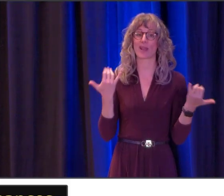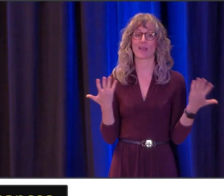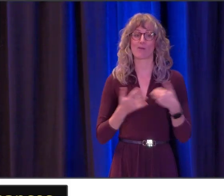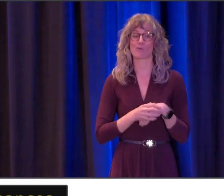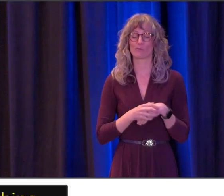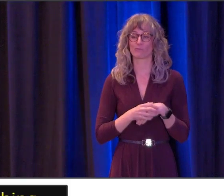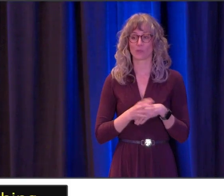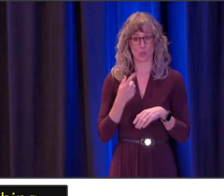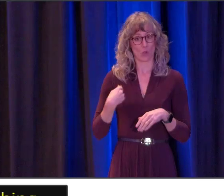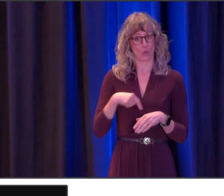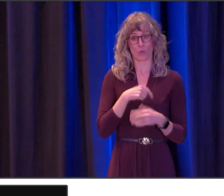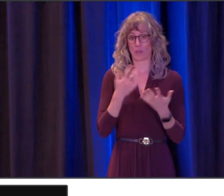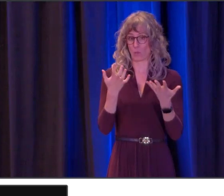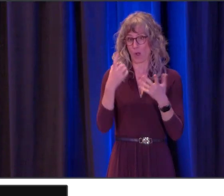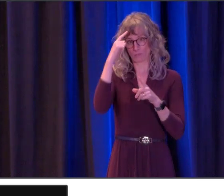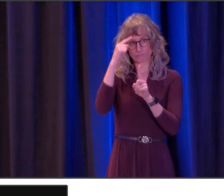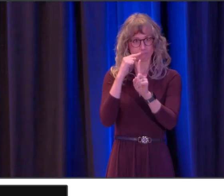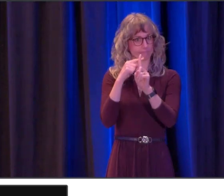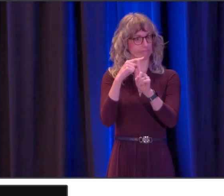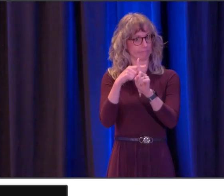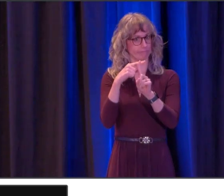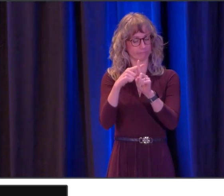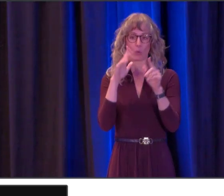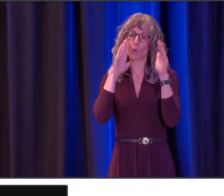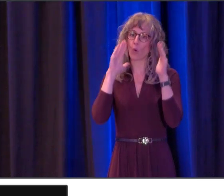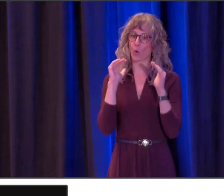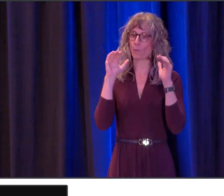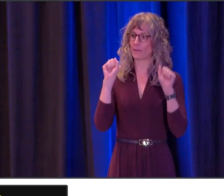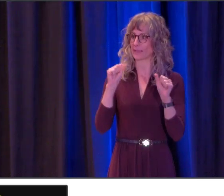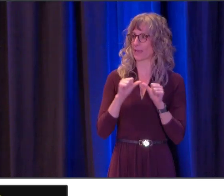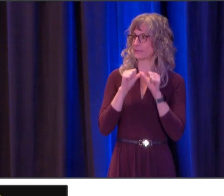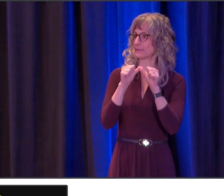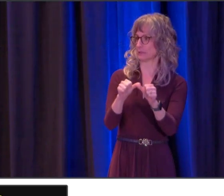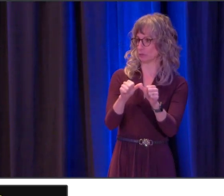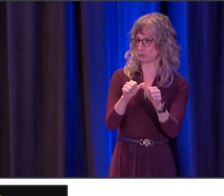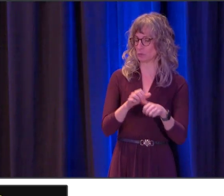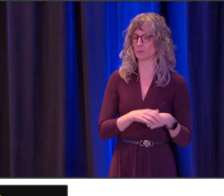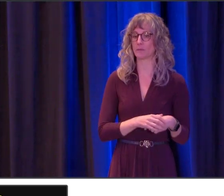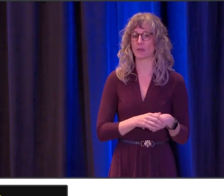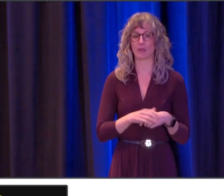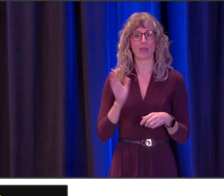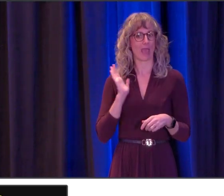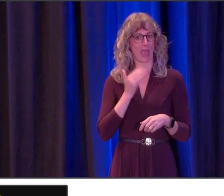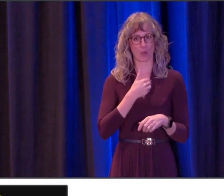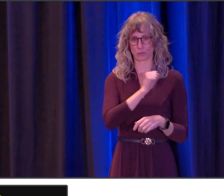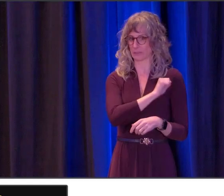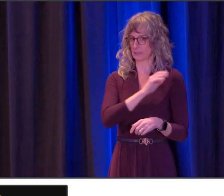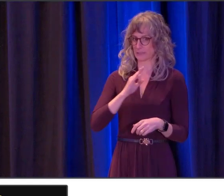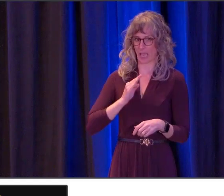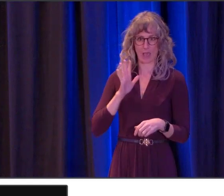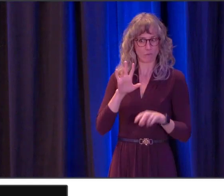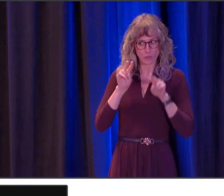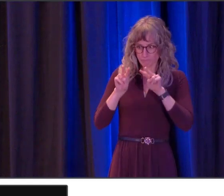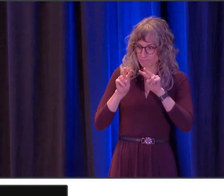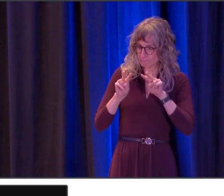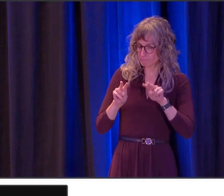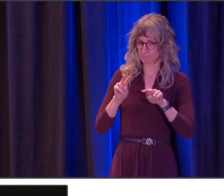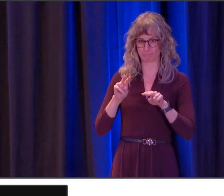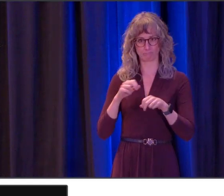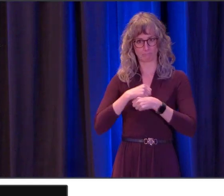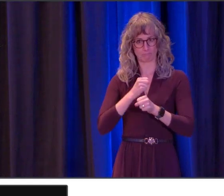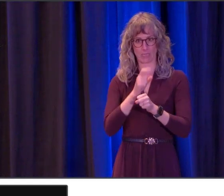can continue forward. And I know that the staff will be monitoring it very closely as things continue.